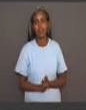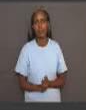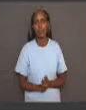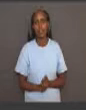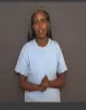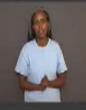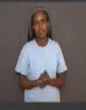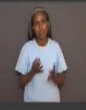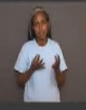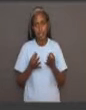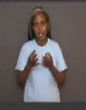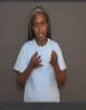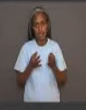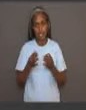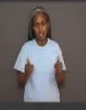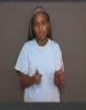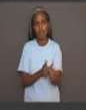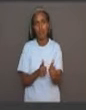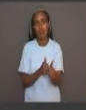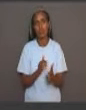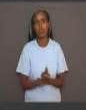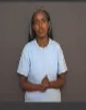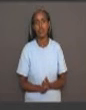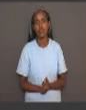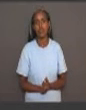It can be expressed as follows.